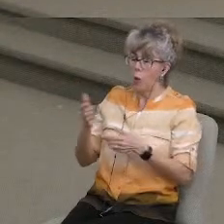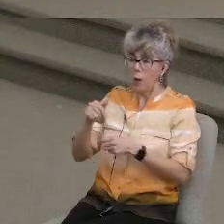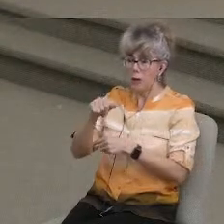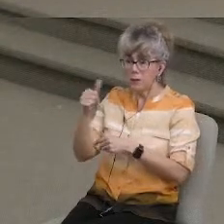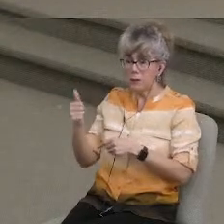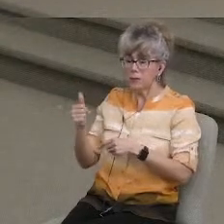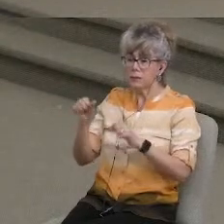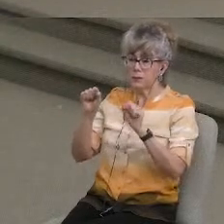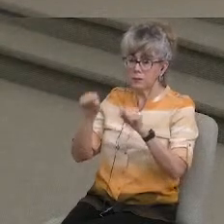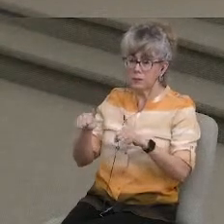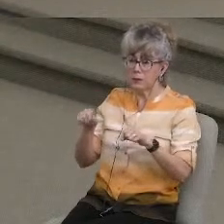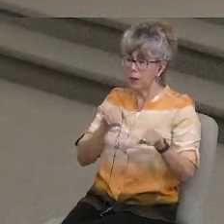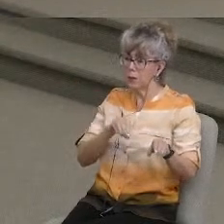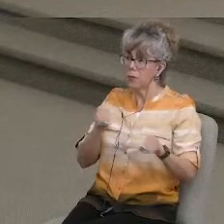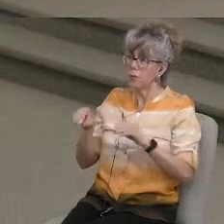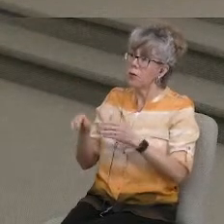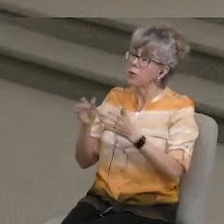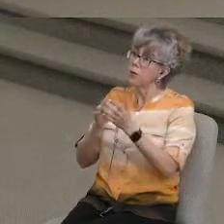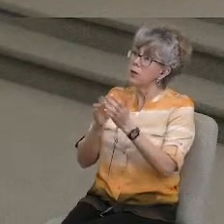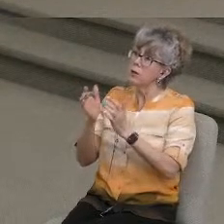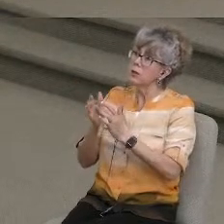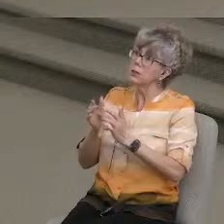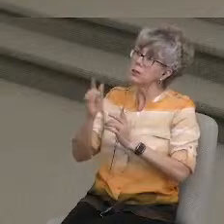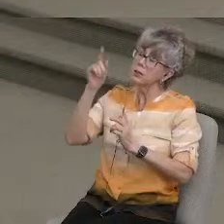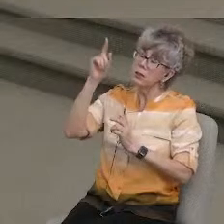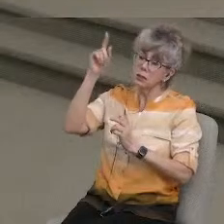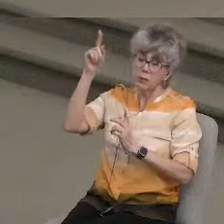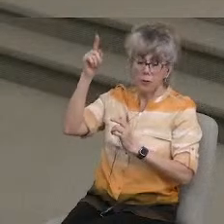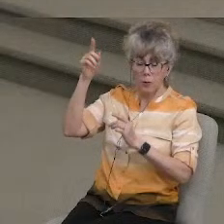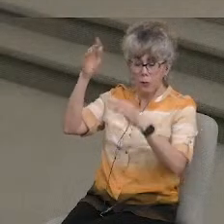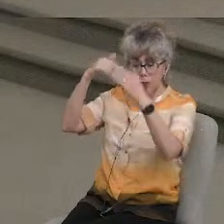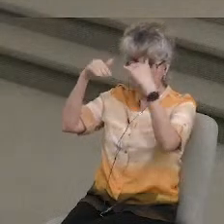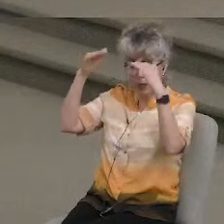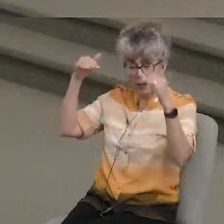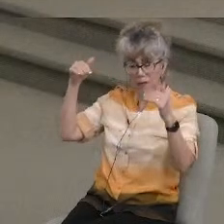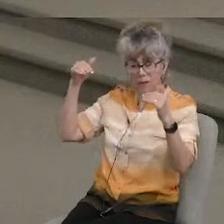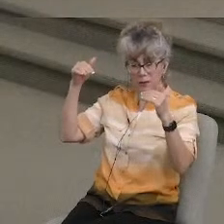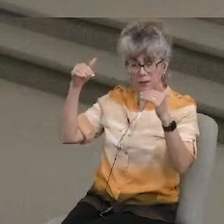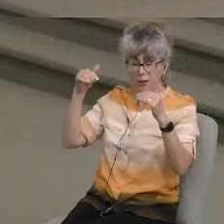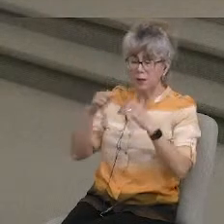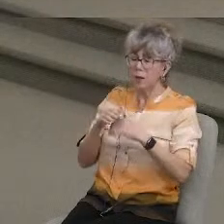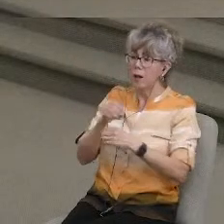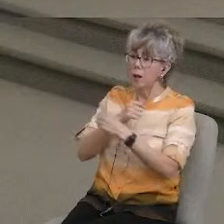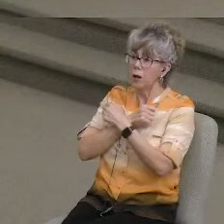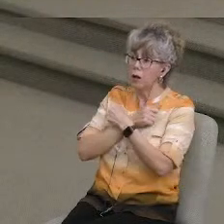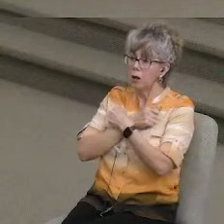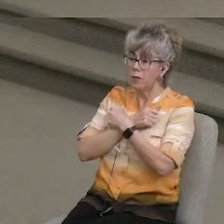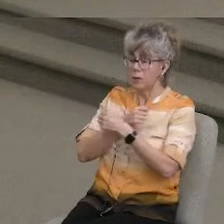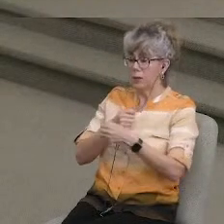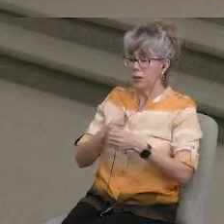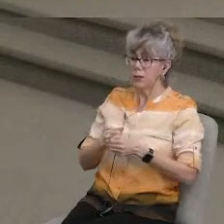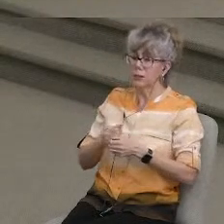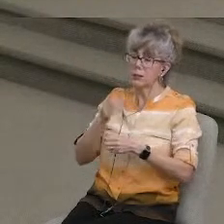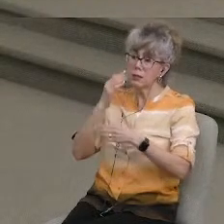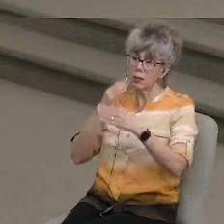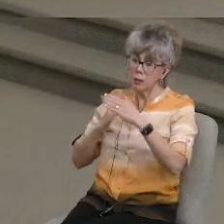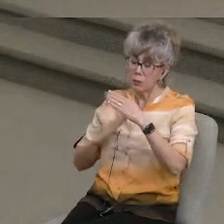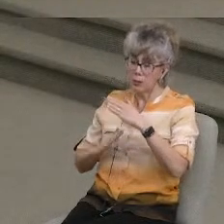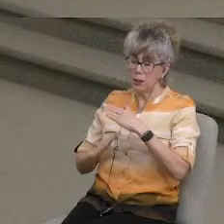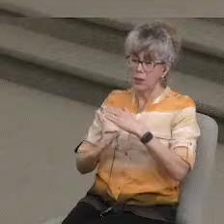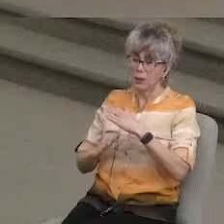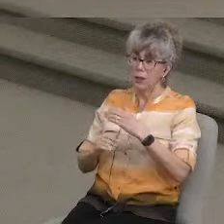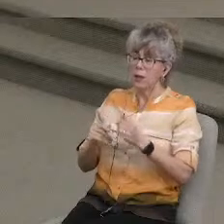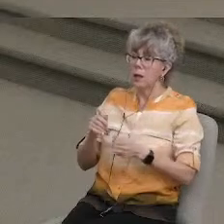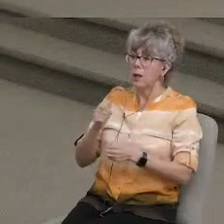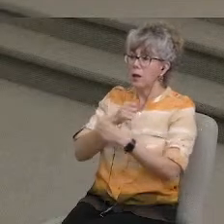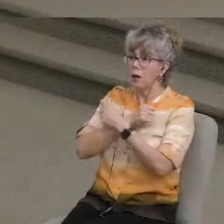earth to suffer and die but love? Love's the premise of humility that will leave heaven.